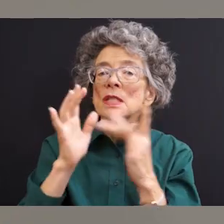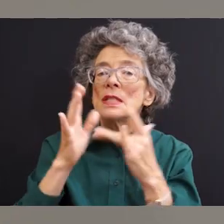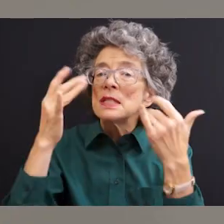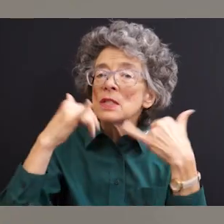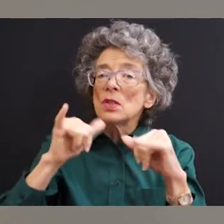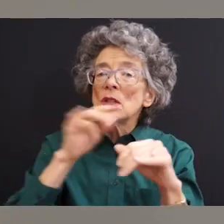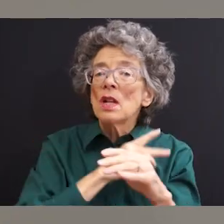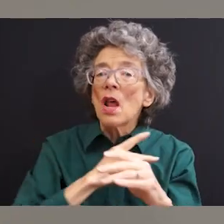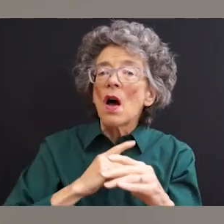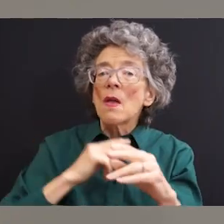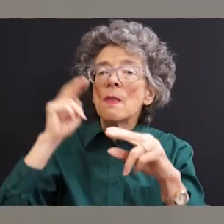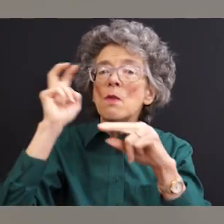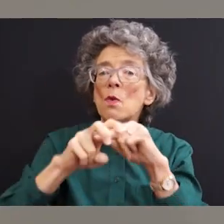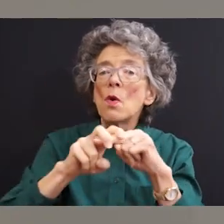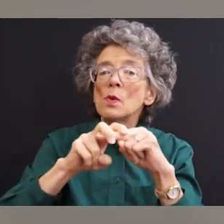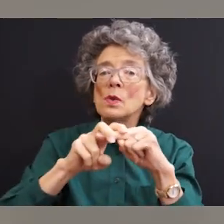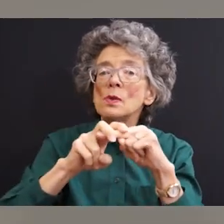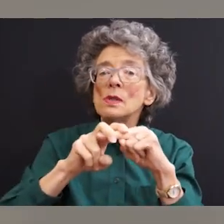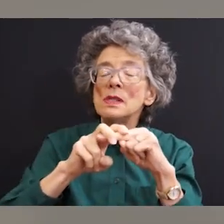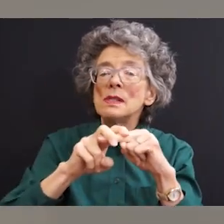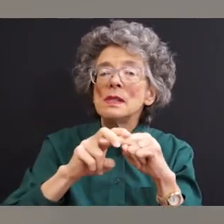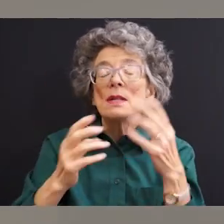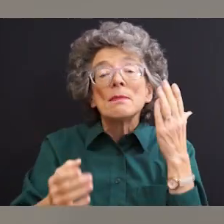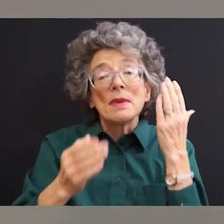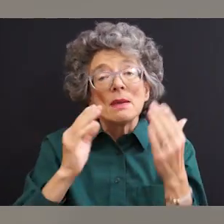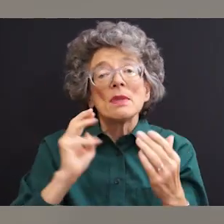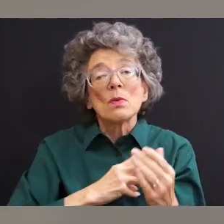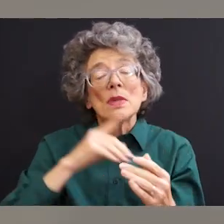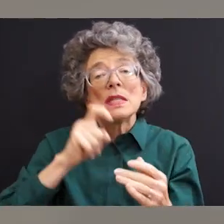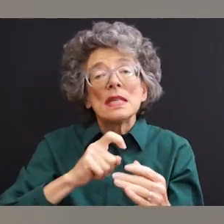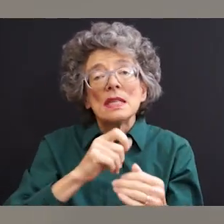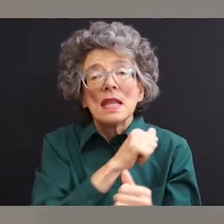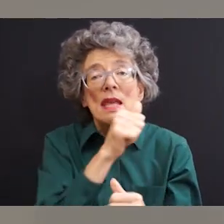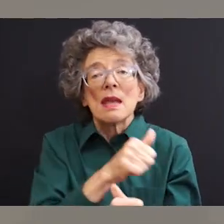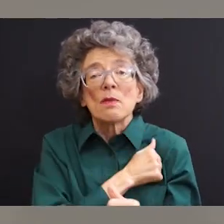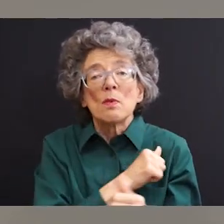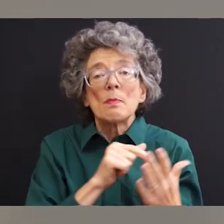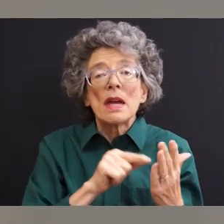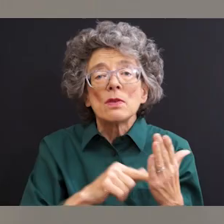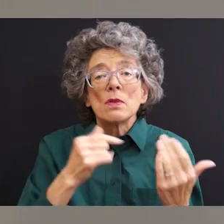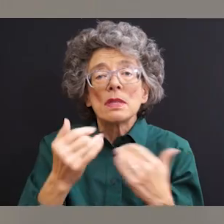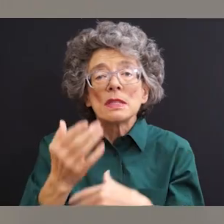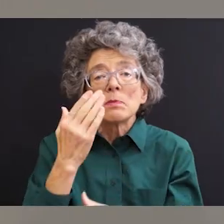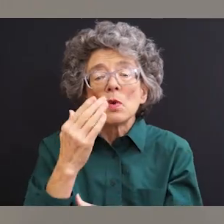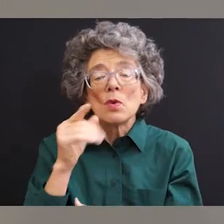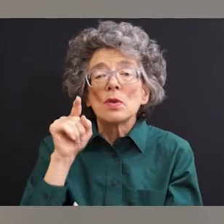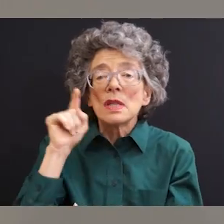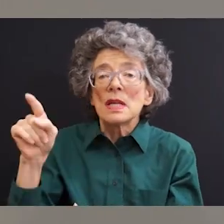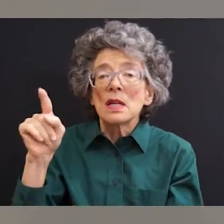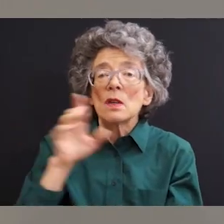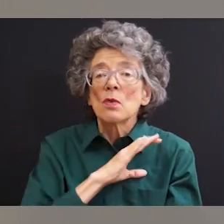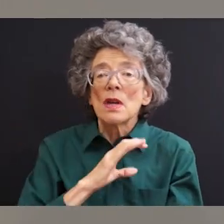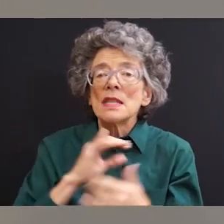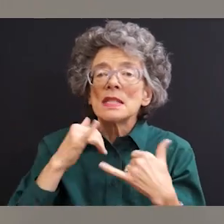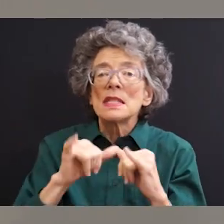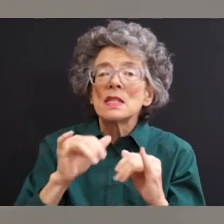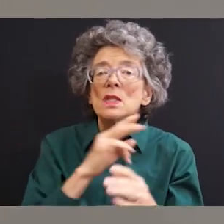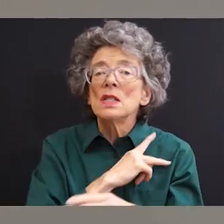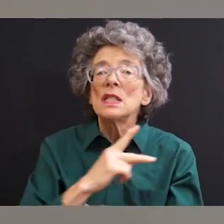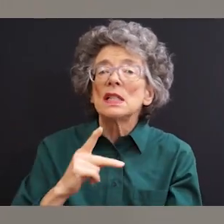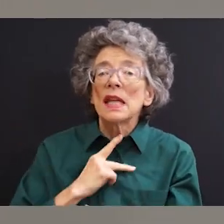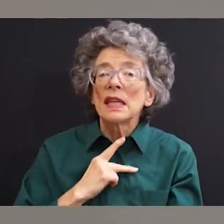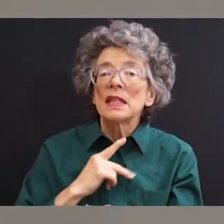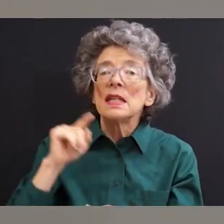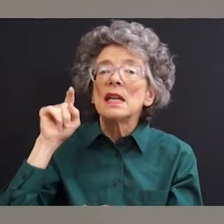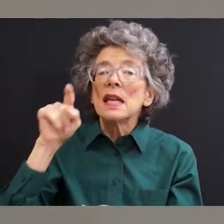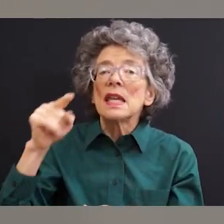throne. Maybe we need that reminder this morning. Christ is still King. He knows